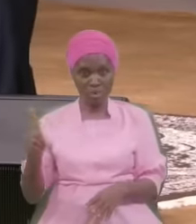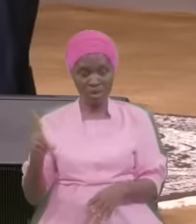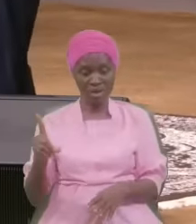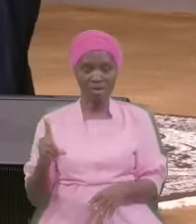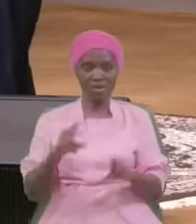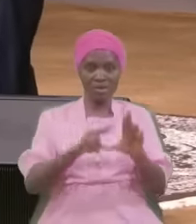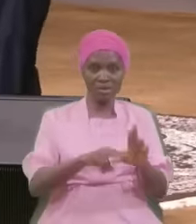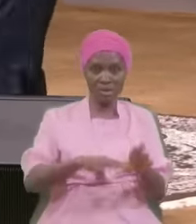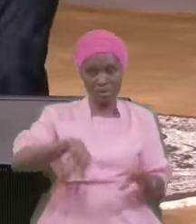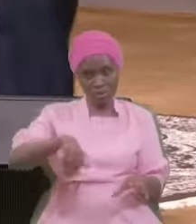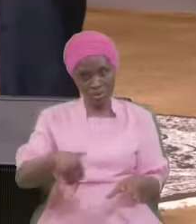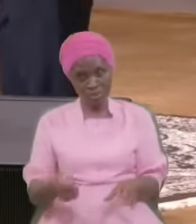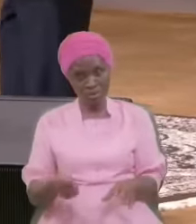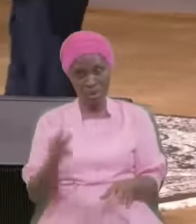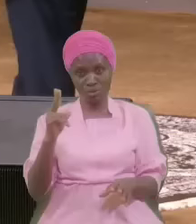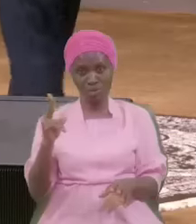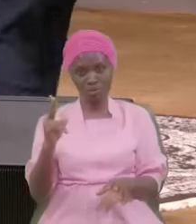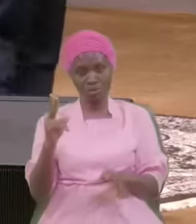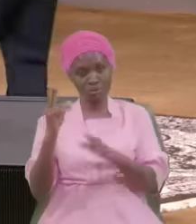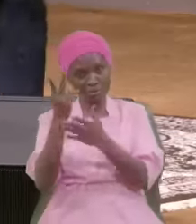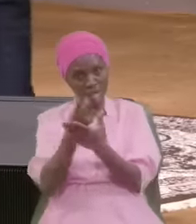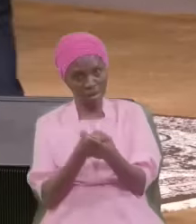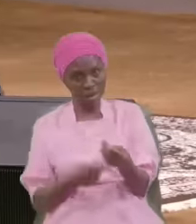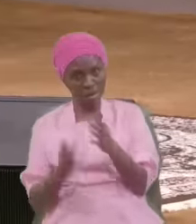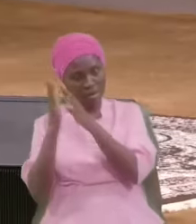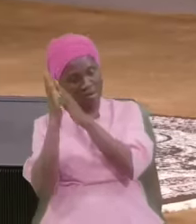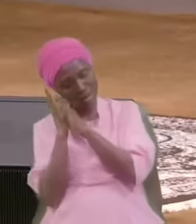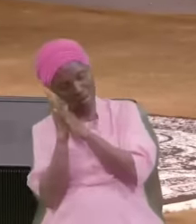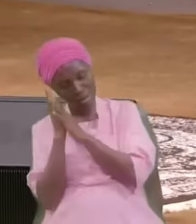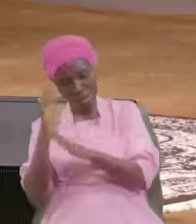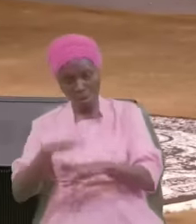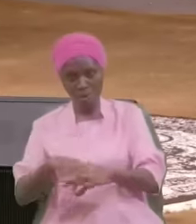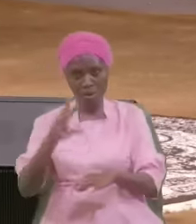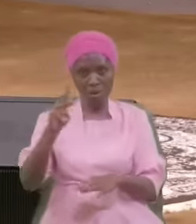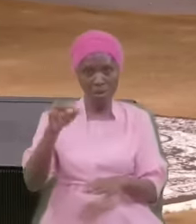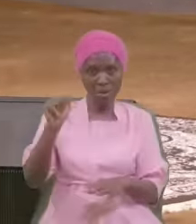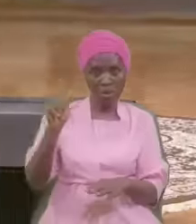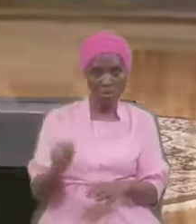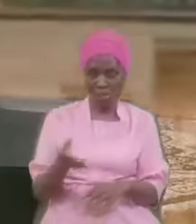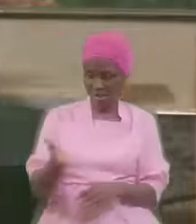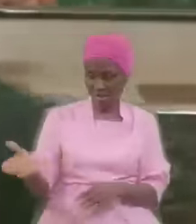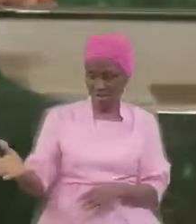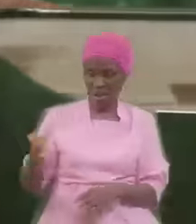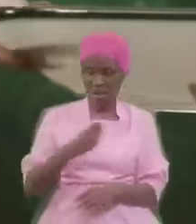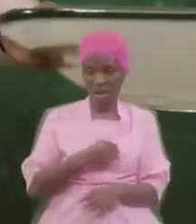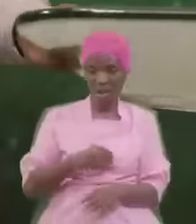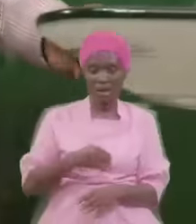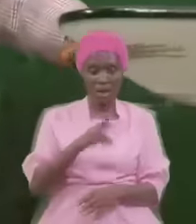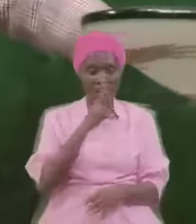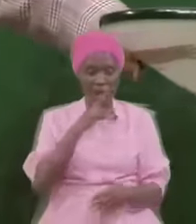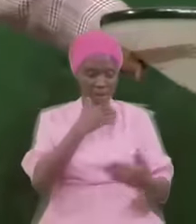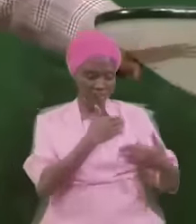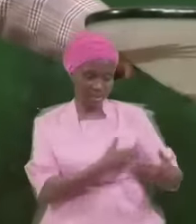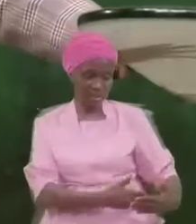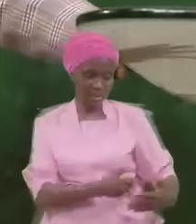down on the mat. And they put them in front, you know, beside the car at the door that I